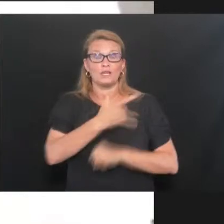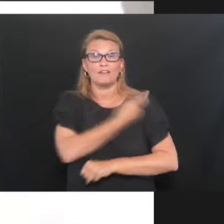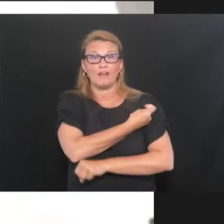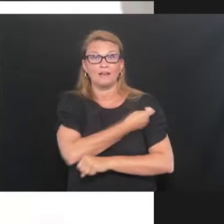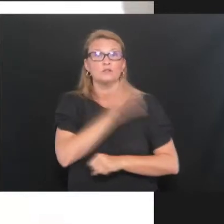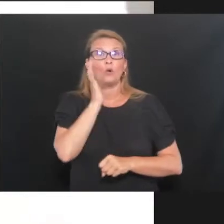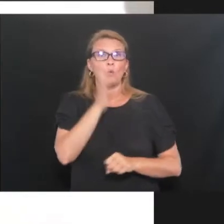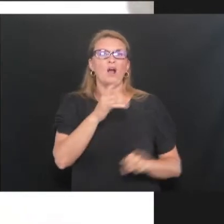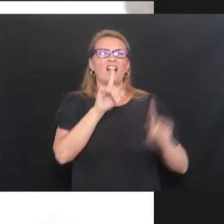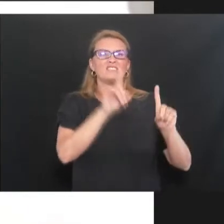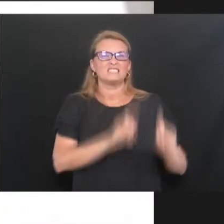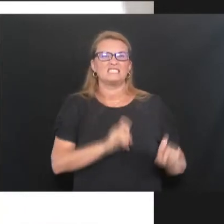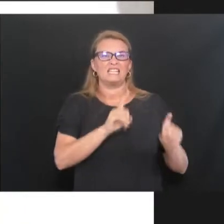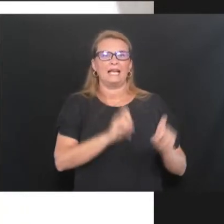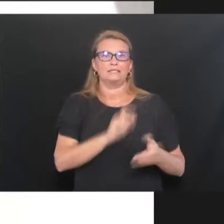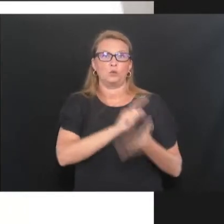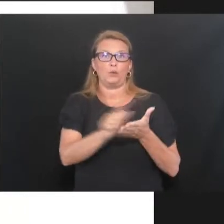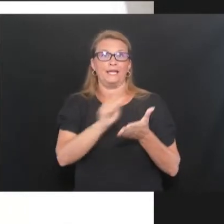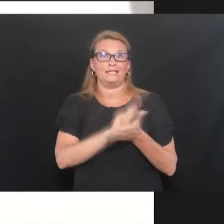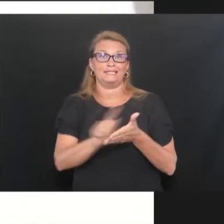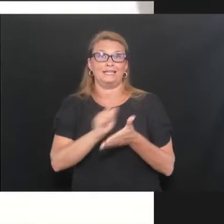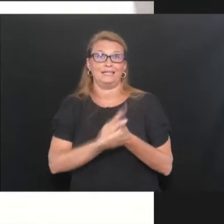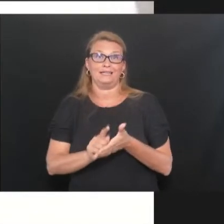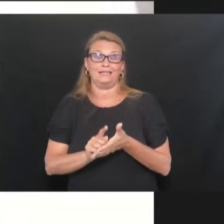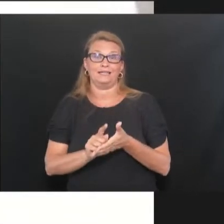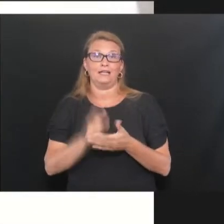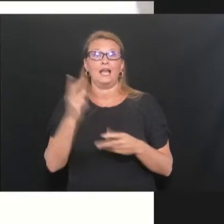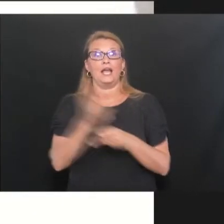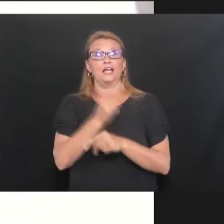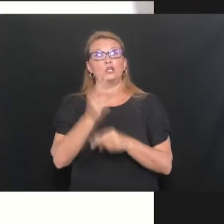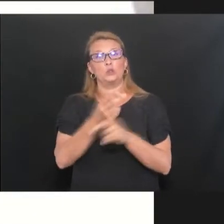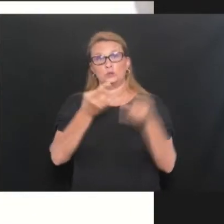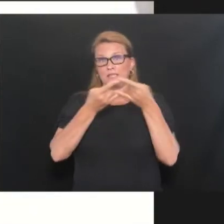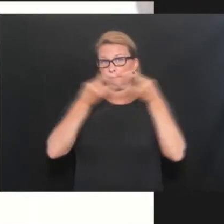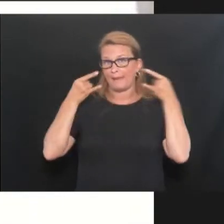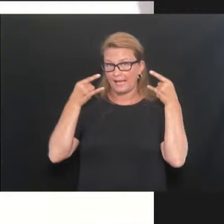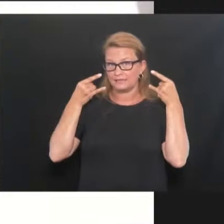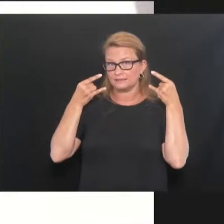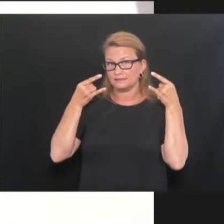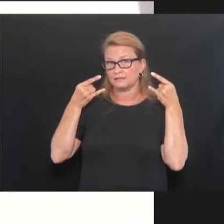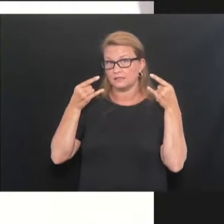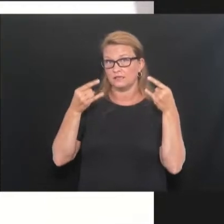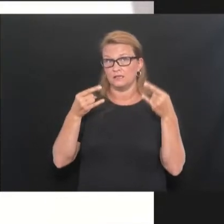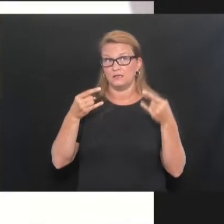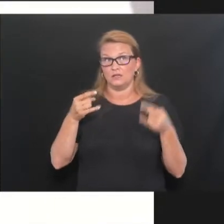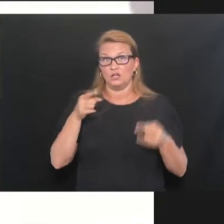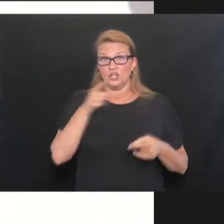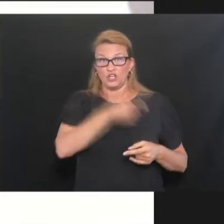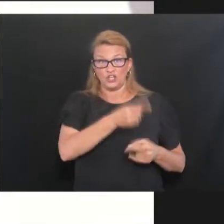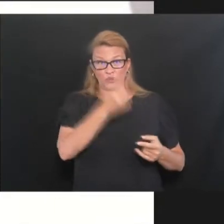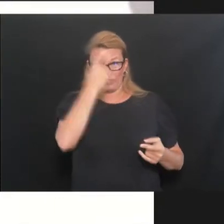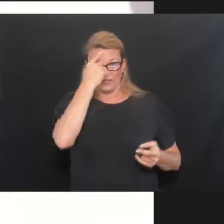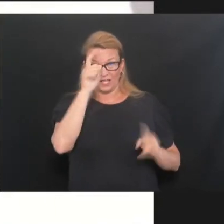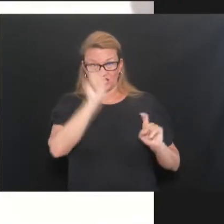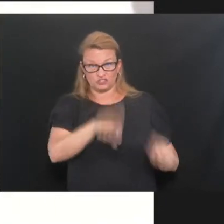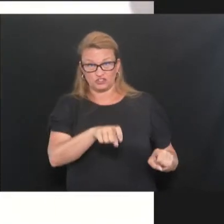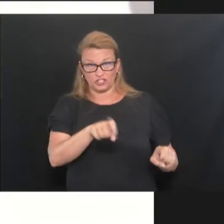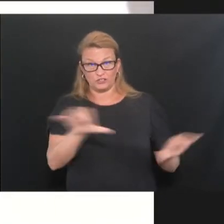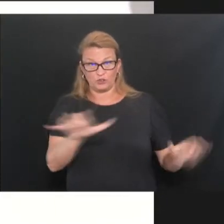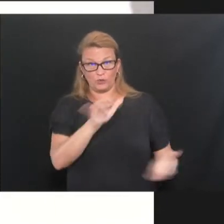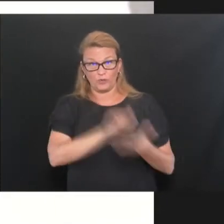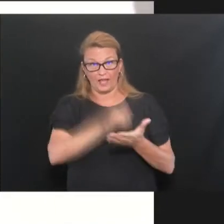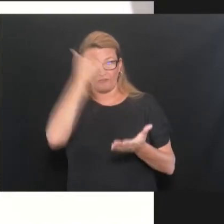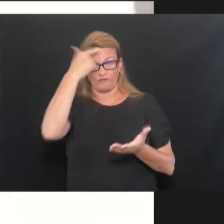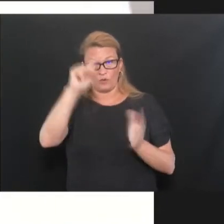tested either on a weekly or frequent basis and wear masks. Is that something you would consider mandating for state employees across